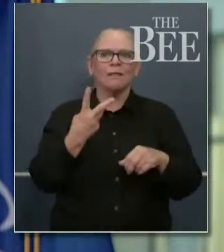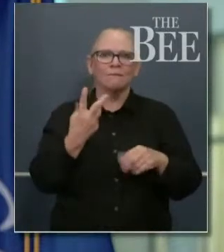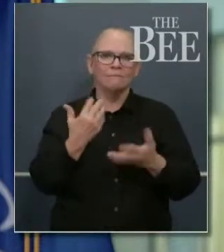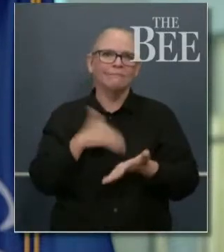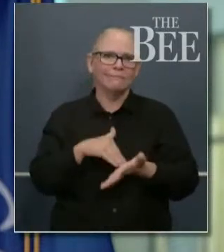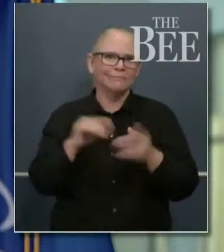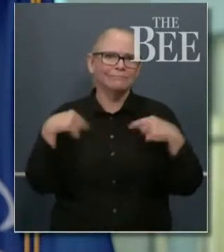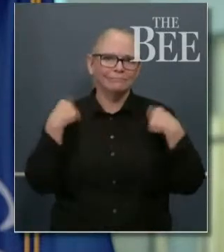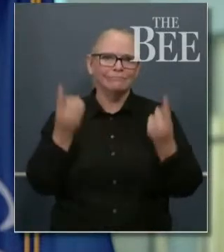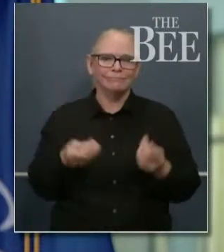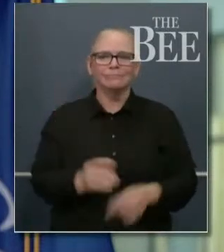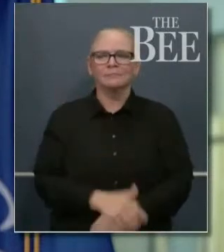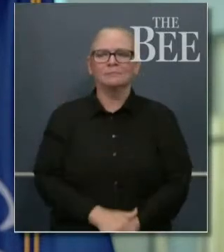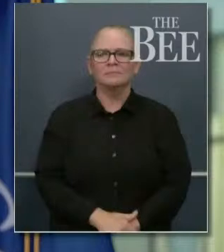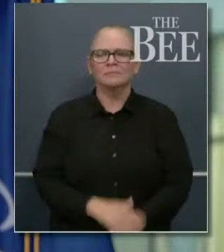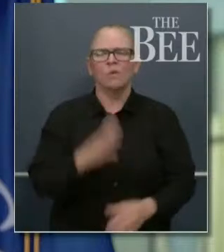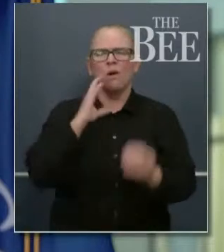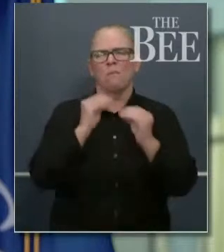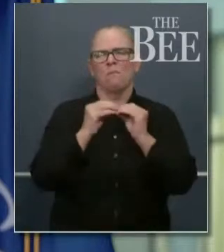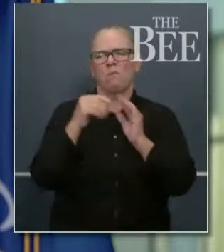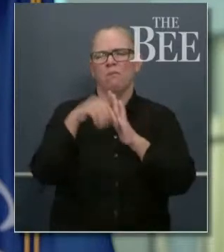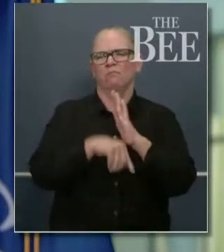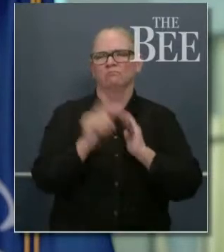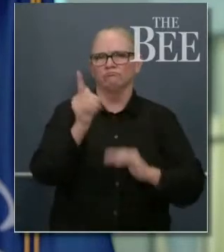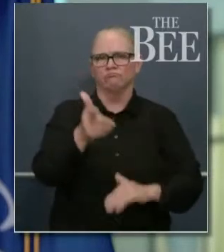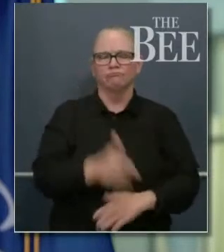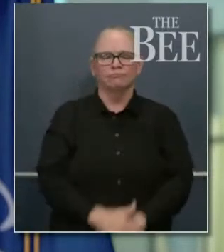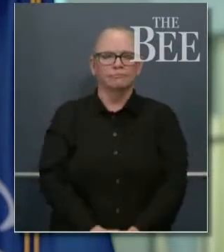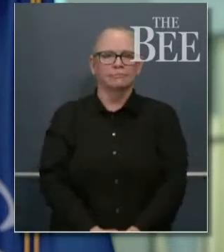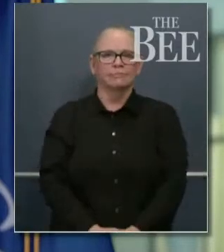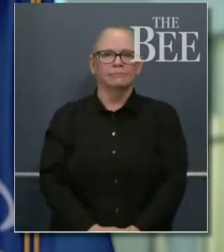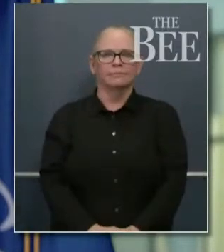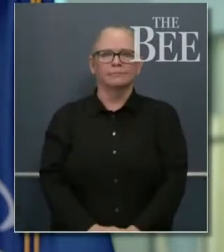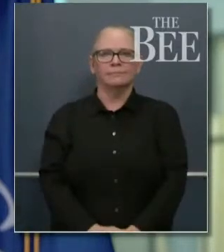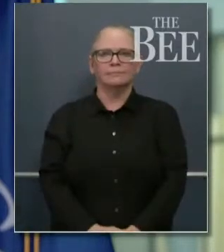well. Adam Beam, AP.